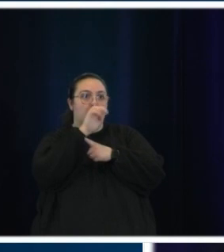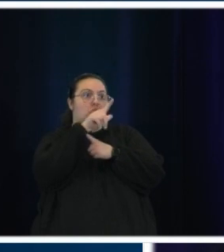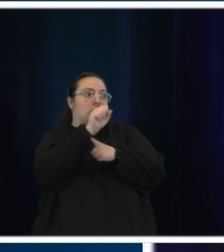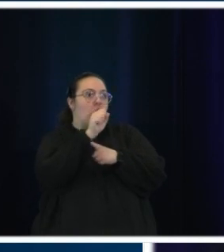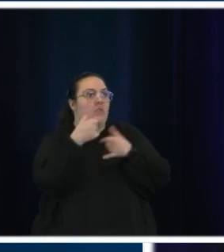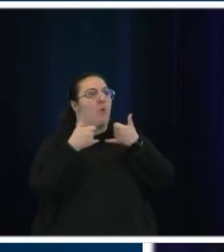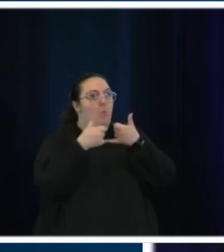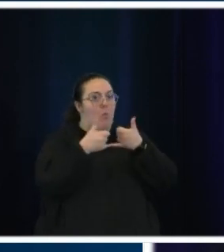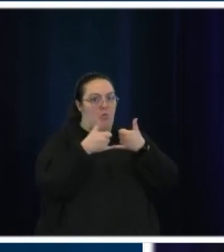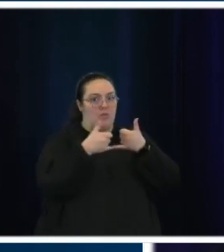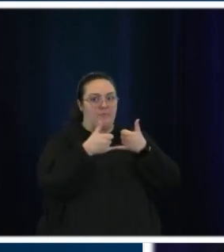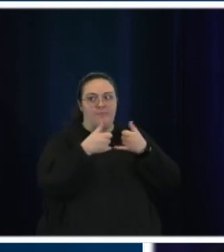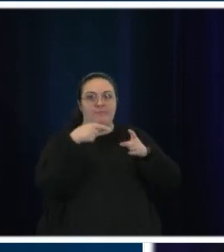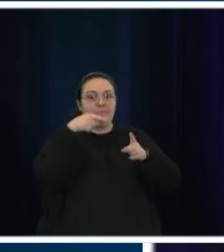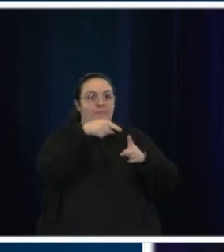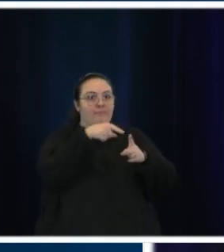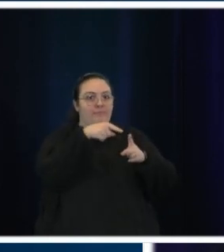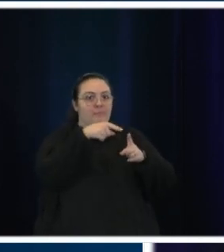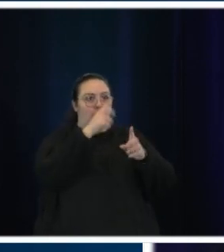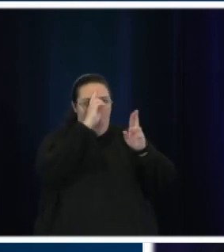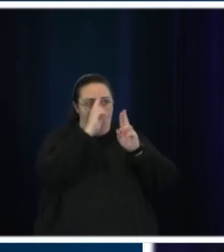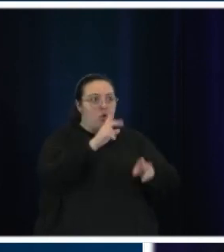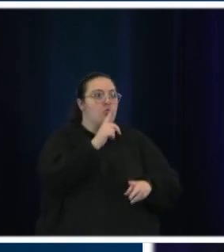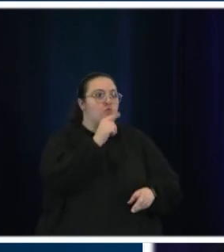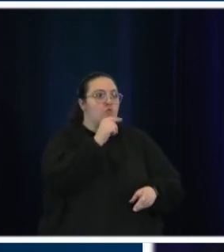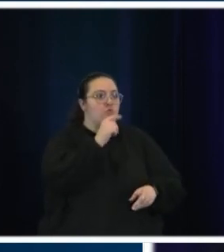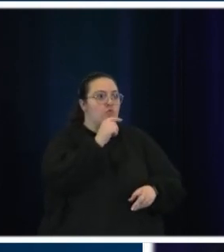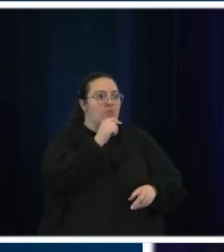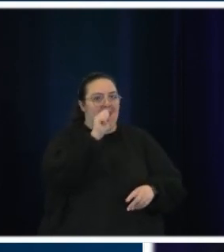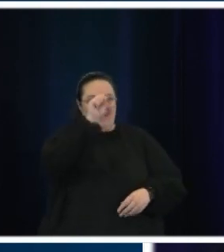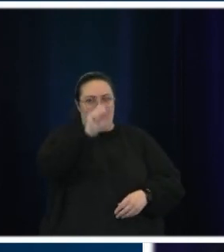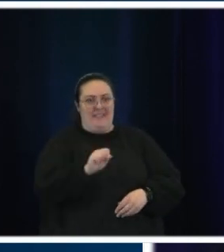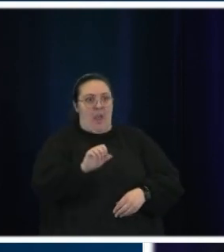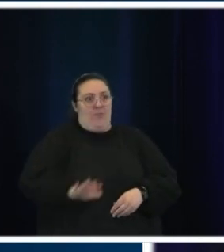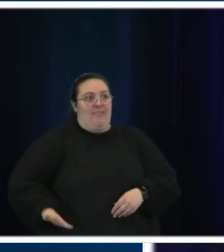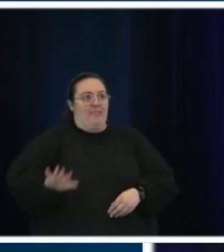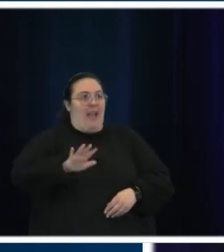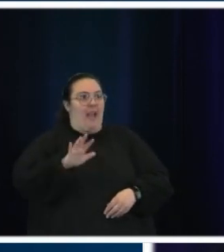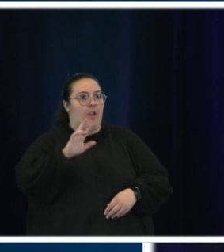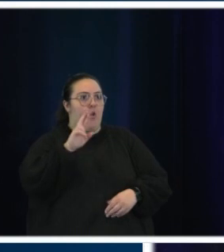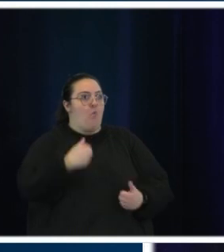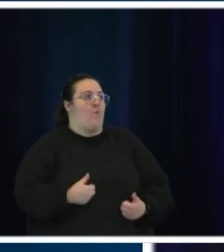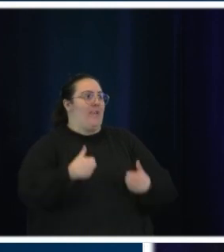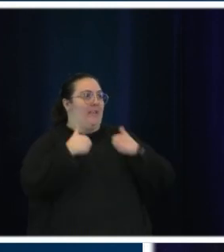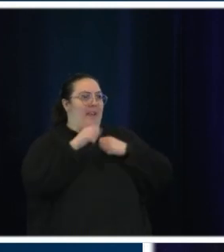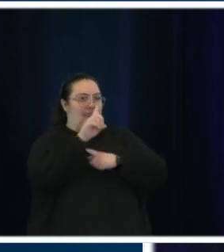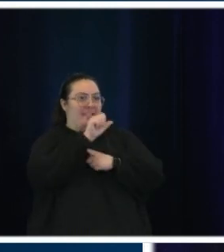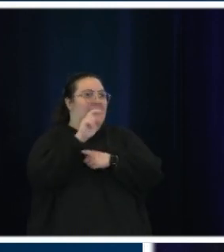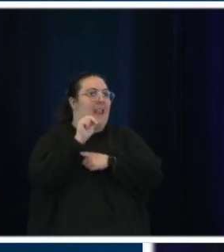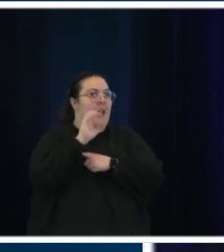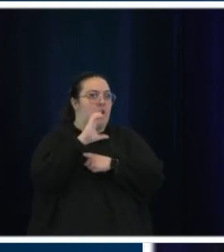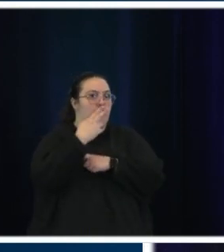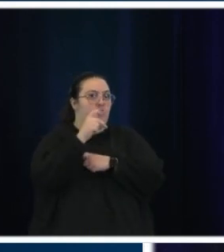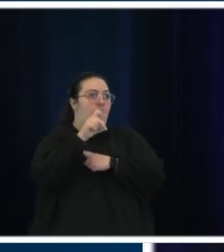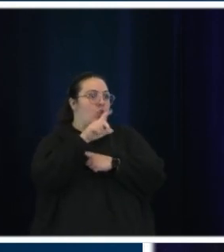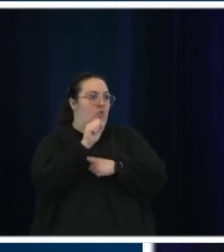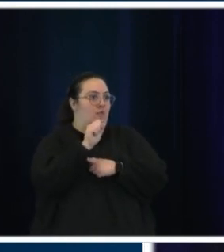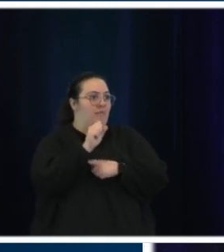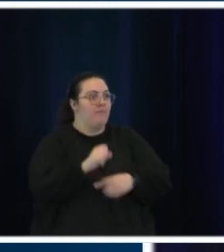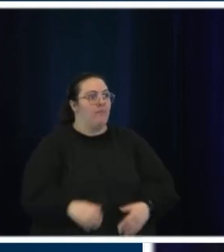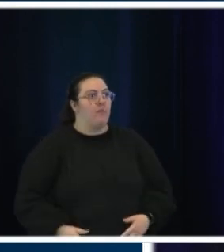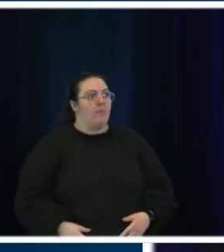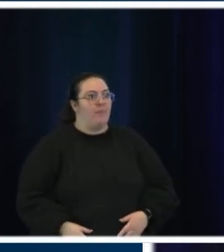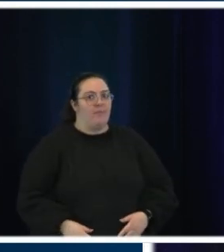after longtime and respected Southside resident, Dan Charles. His leadership was demonstrated by his